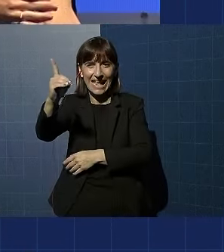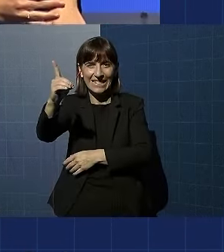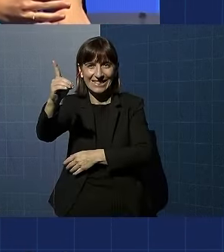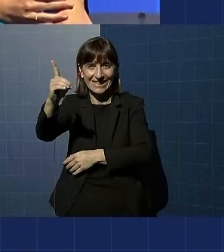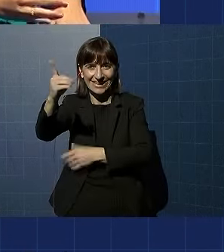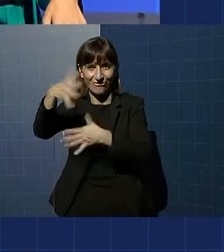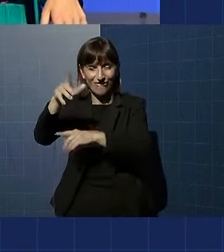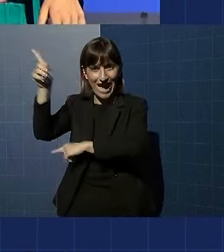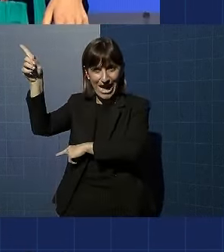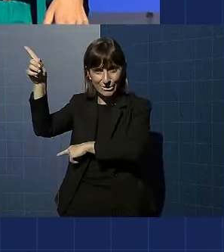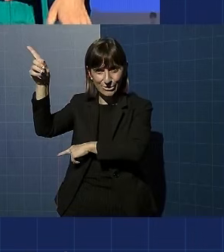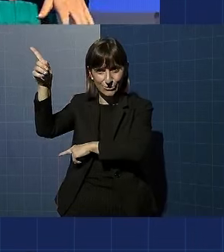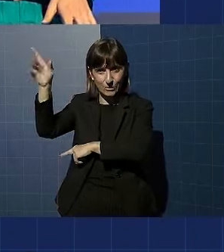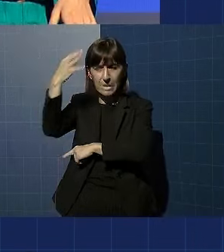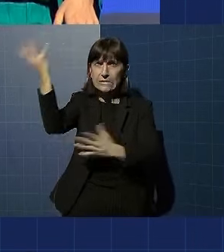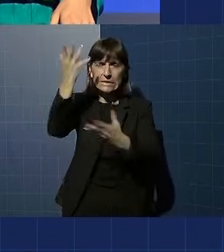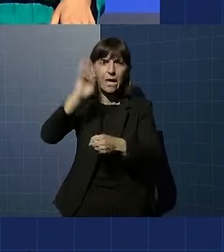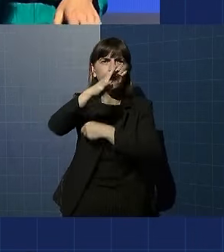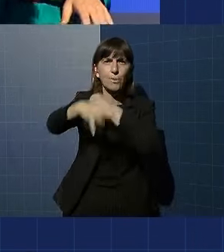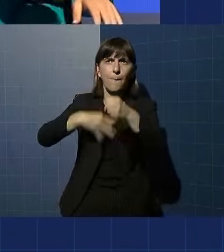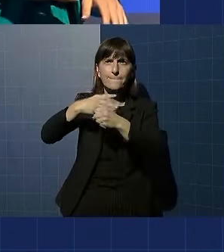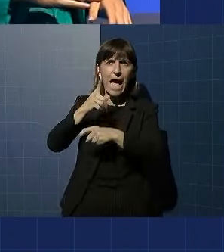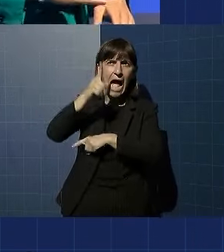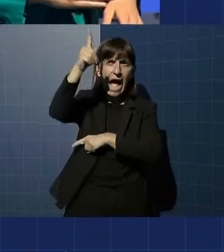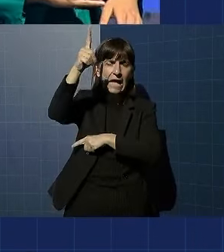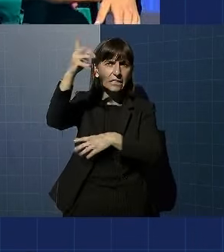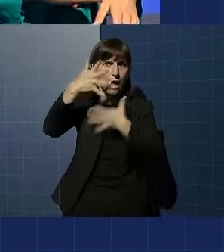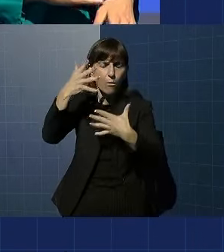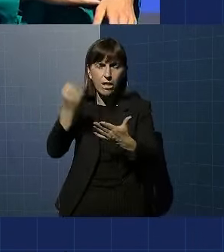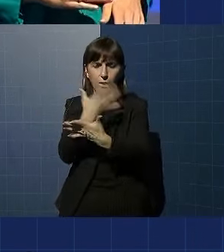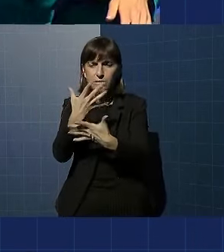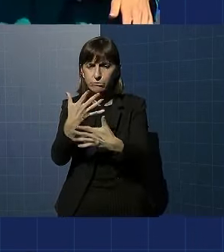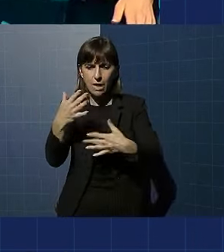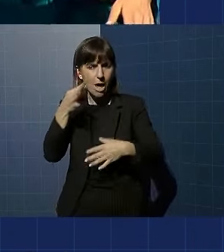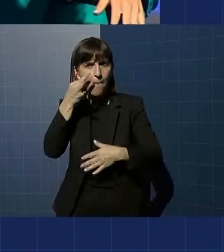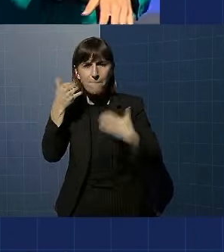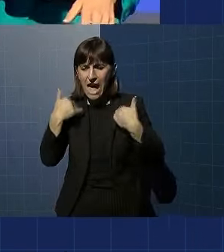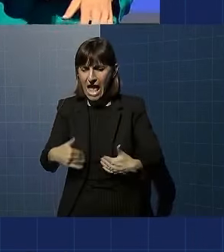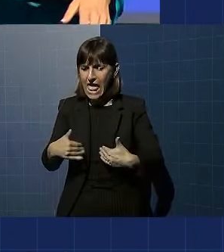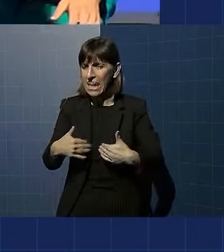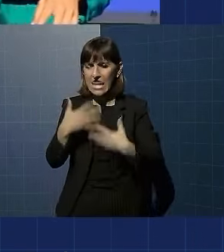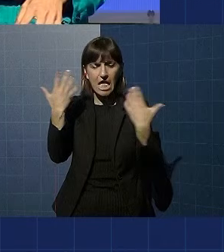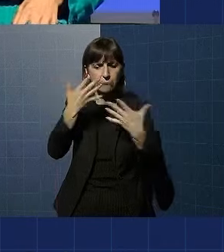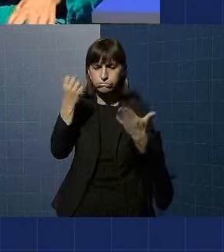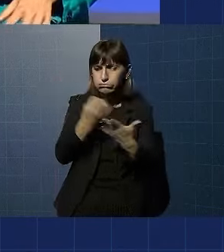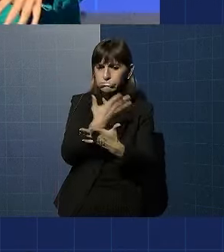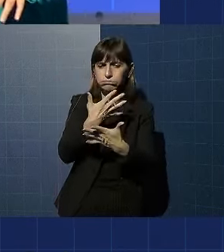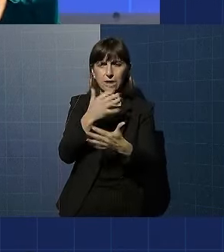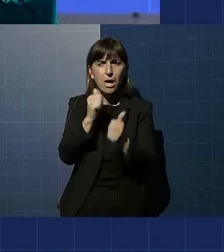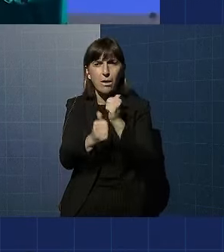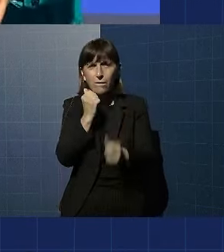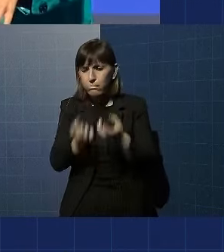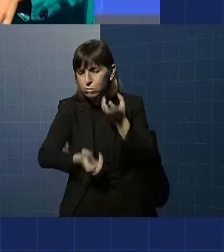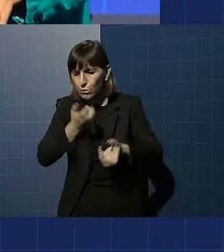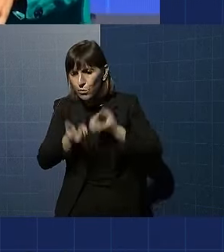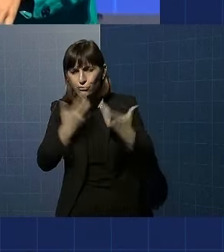burn wound. Eventually, this is more future term, but maybe we can print some skin using cells of the astronaut and